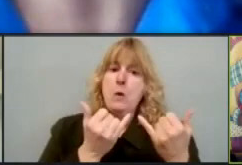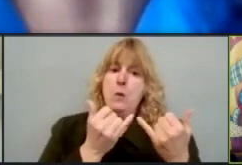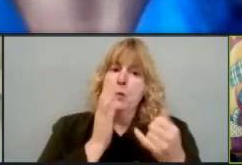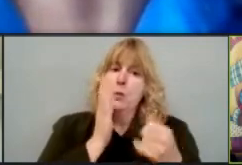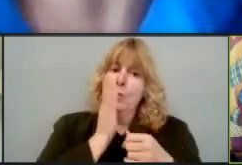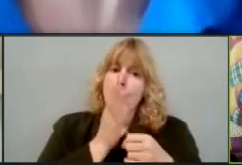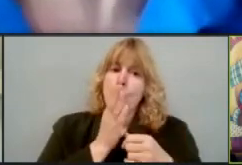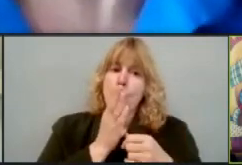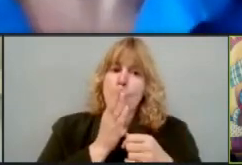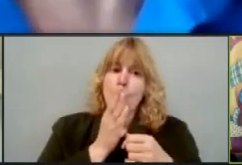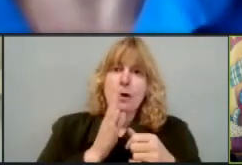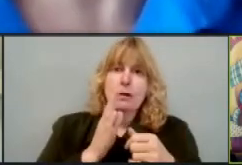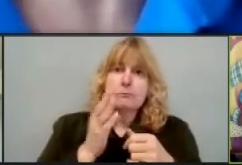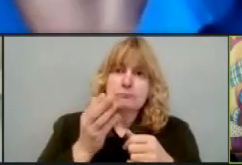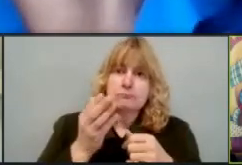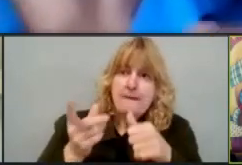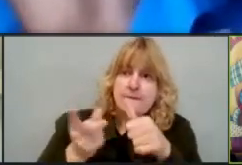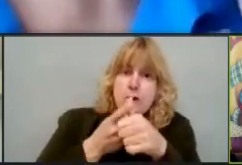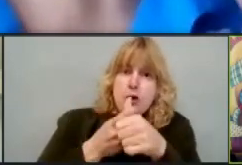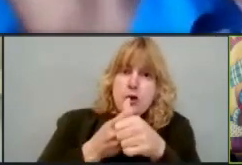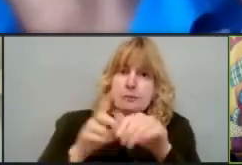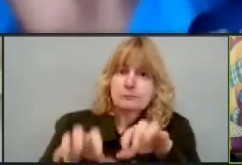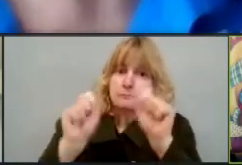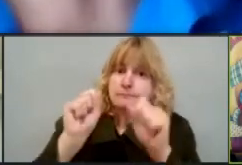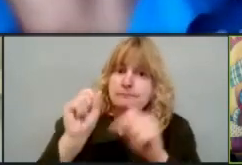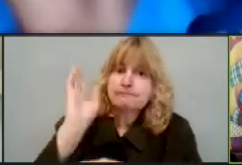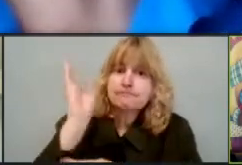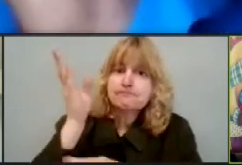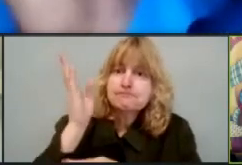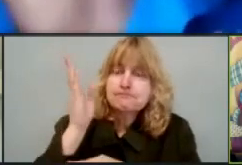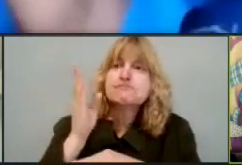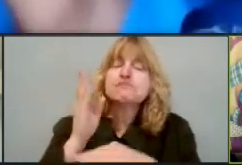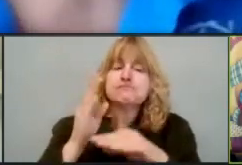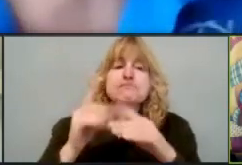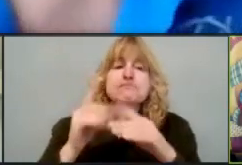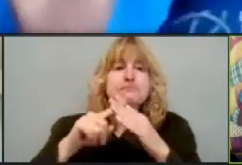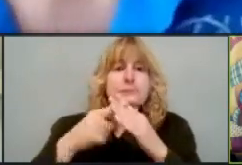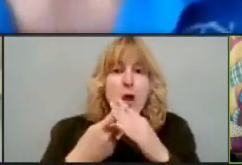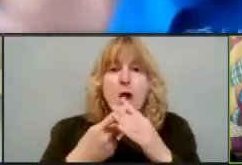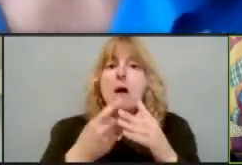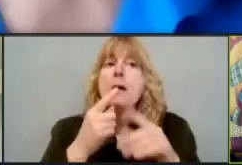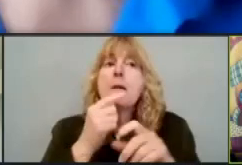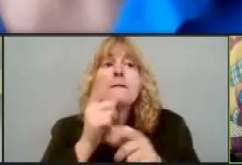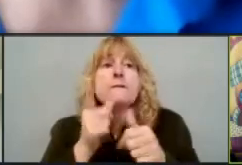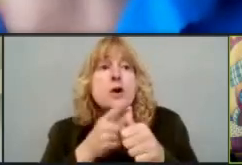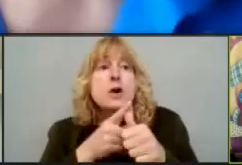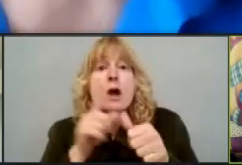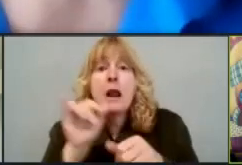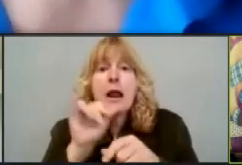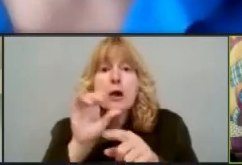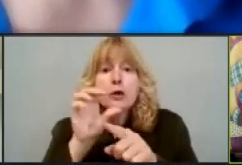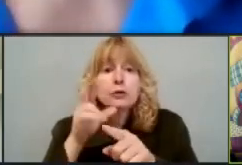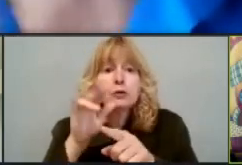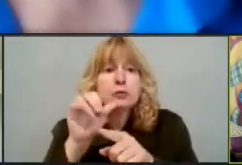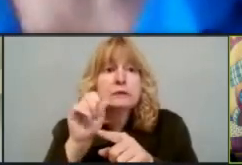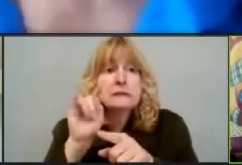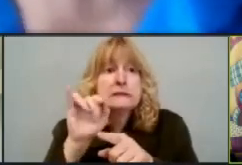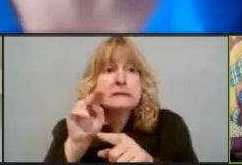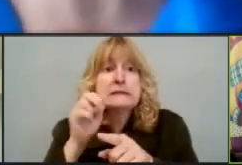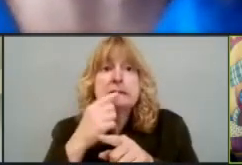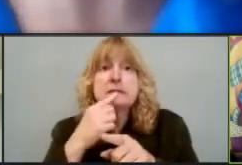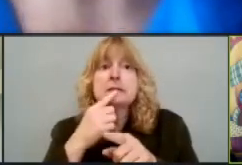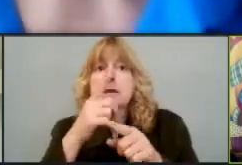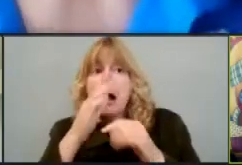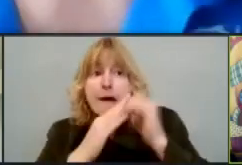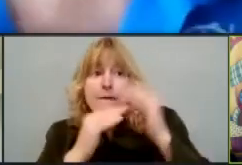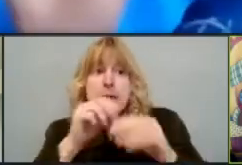into our first segment. So we want to make sure that you're comfortable, as Christine has said. Please text us right now. Get your